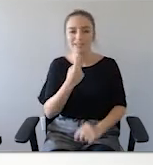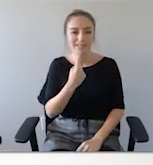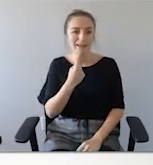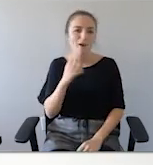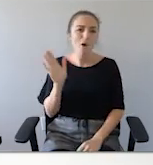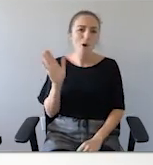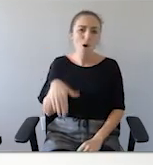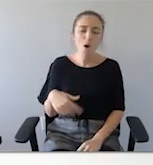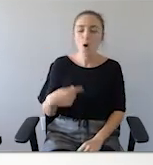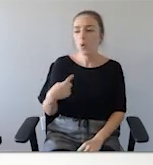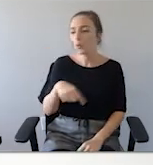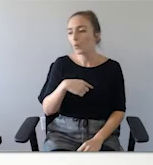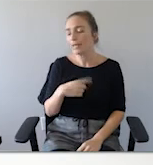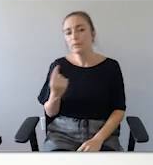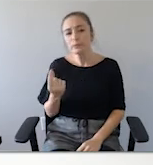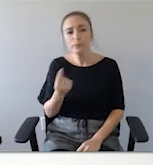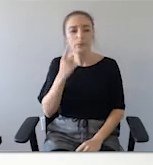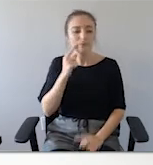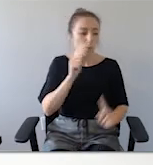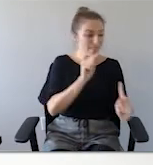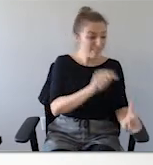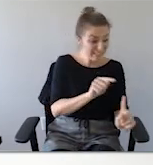what we do for these kids.